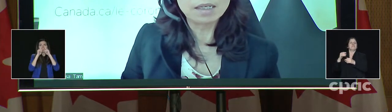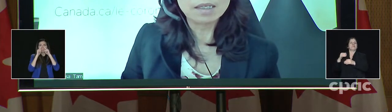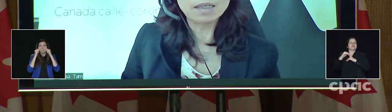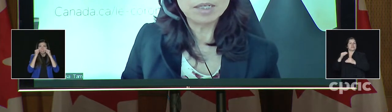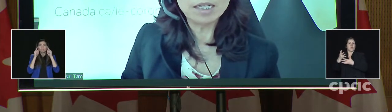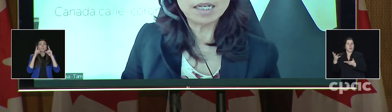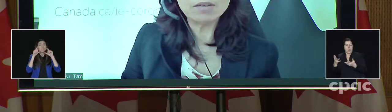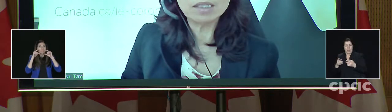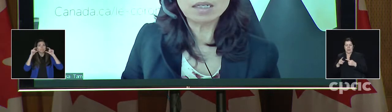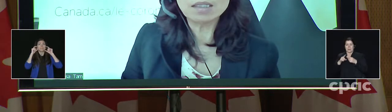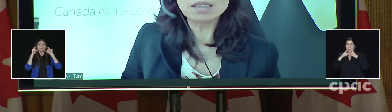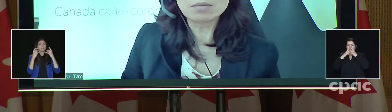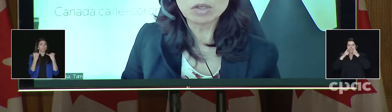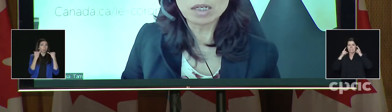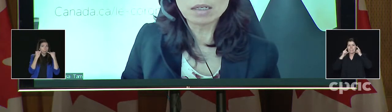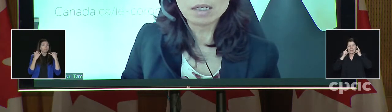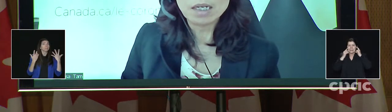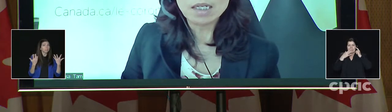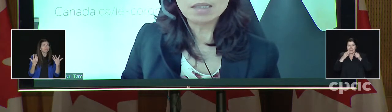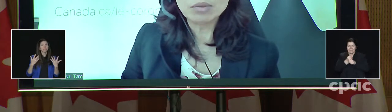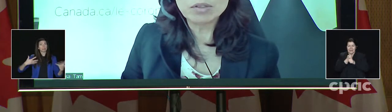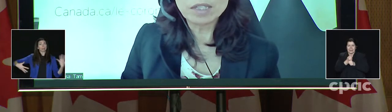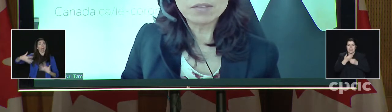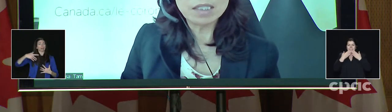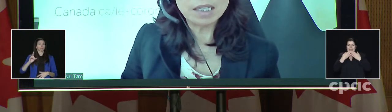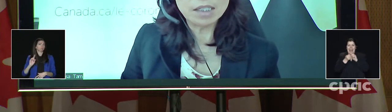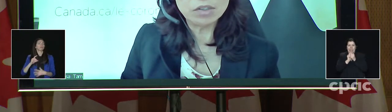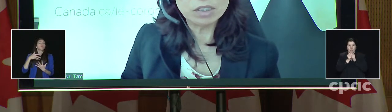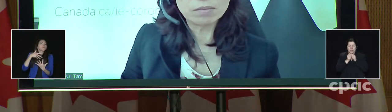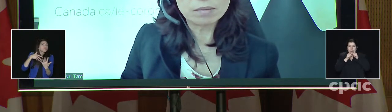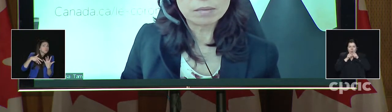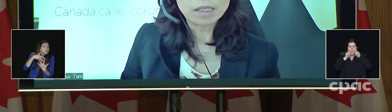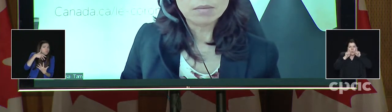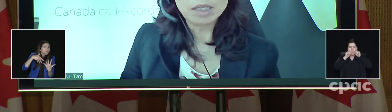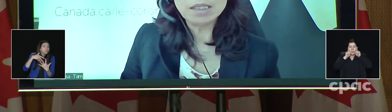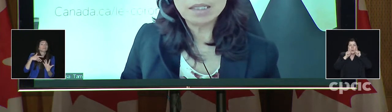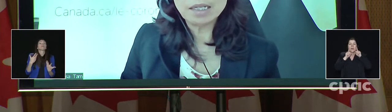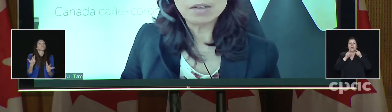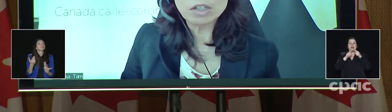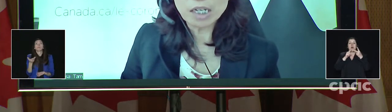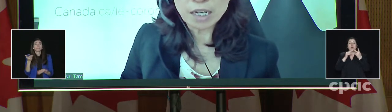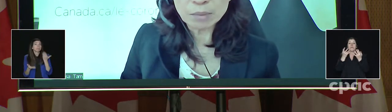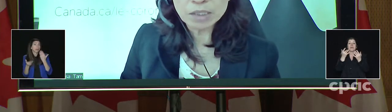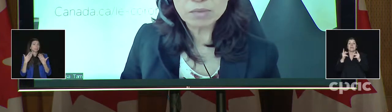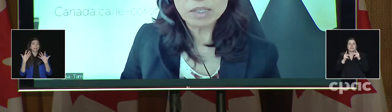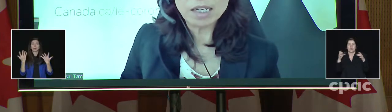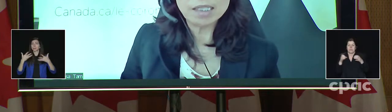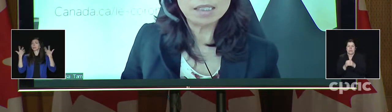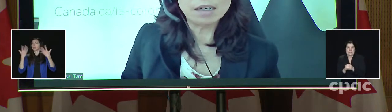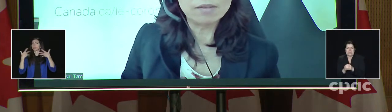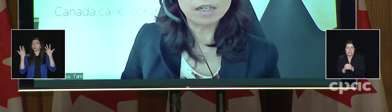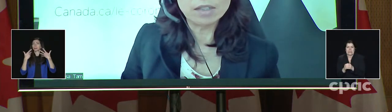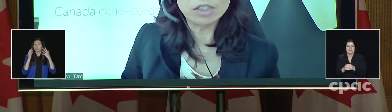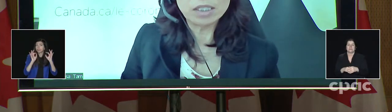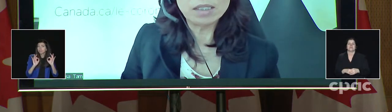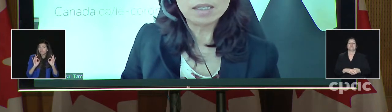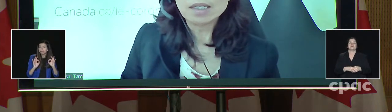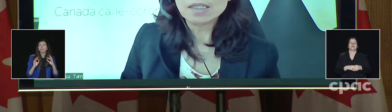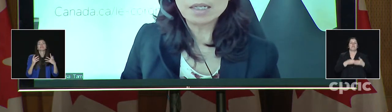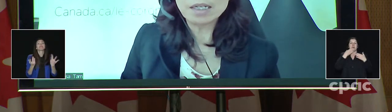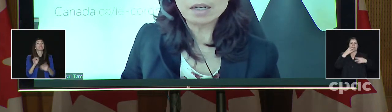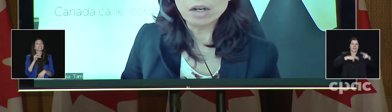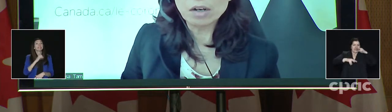mask, keeping gathering sizes smaller, and improving ventilation. Maintaining our good habits with hand and cough